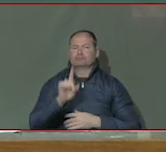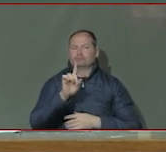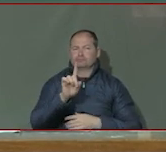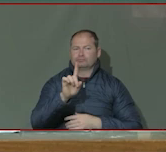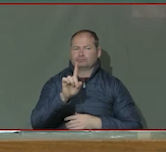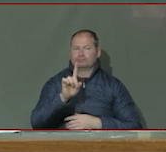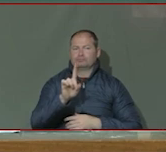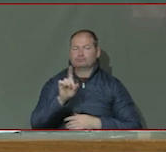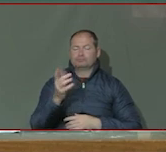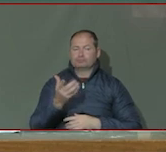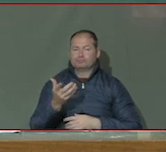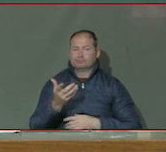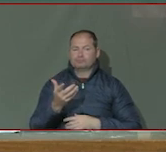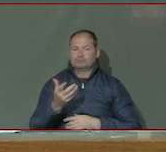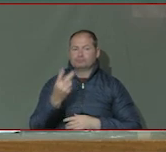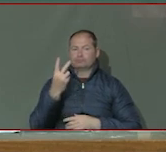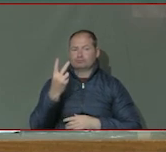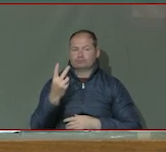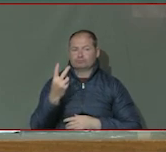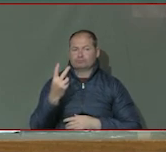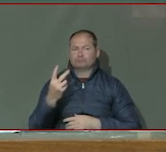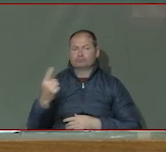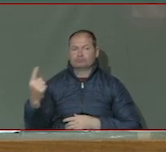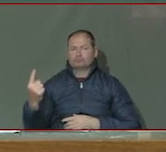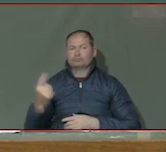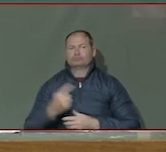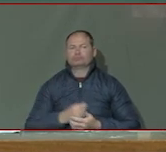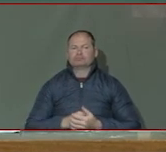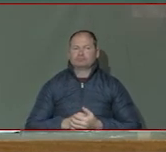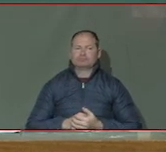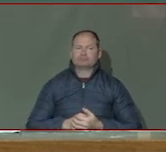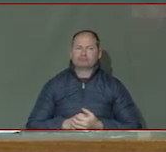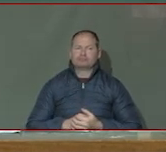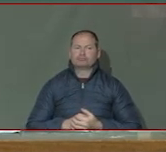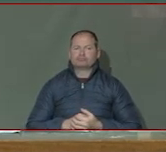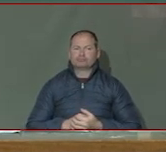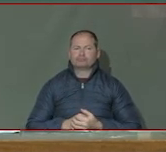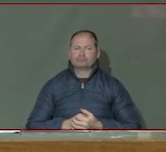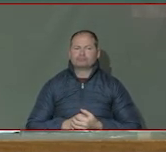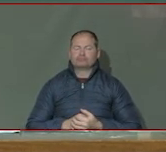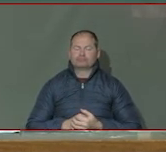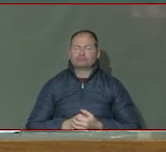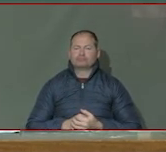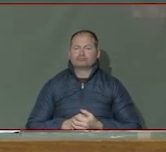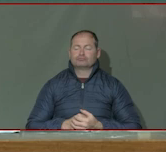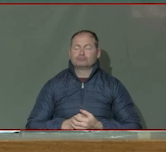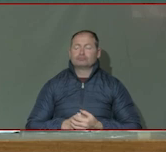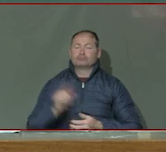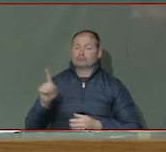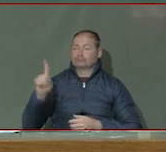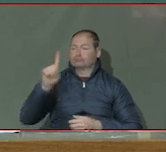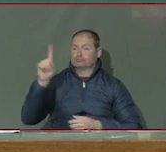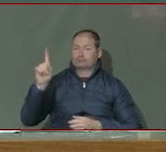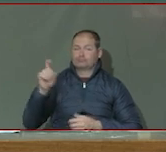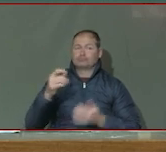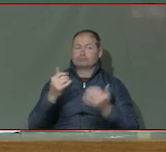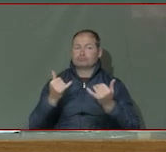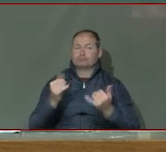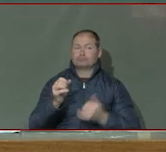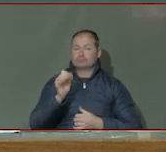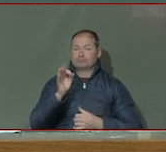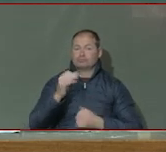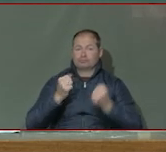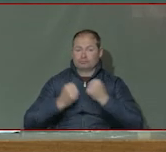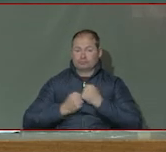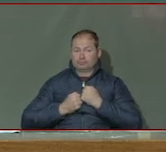1:2. How many look like that? And 1 like that. They can ask you to calculate if these two parents